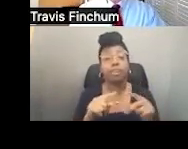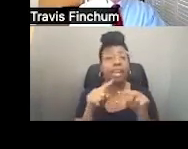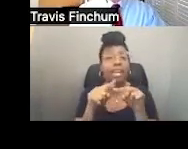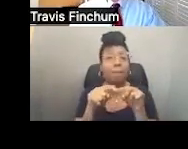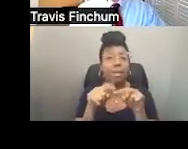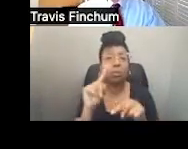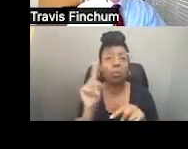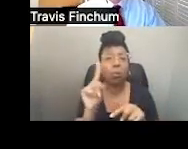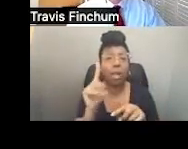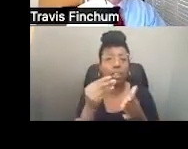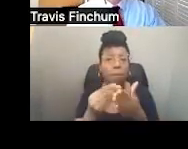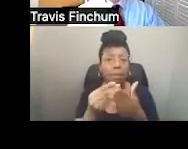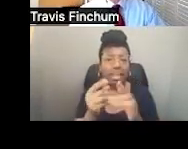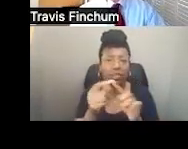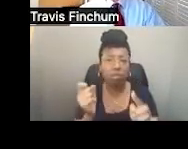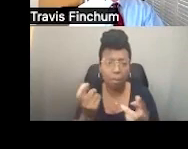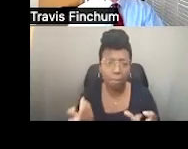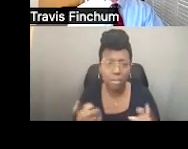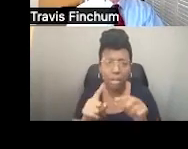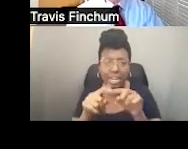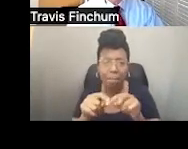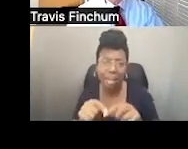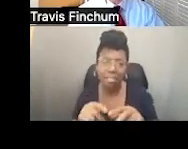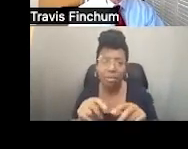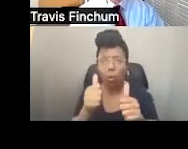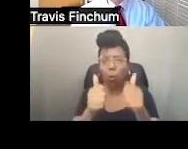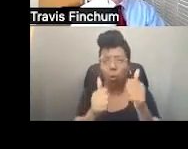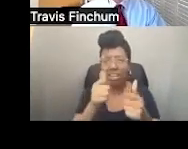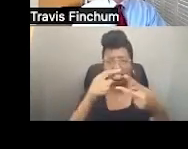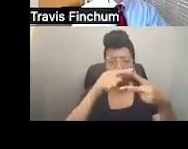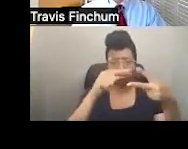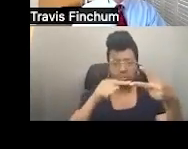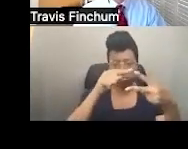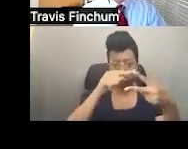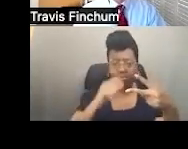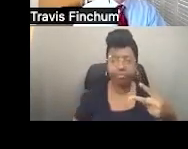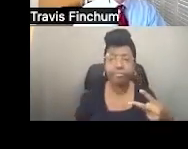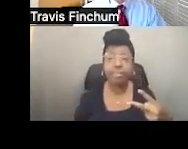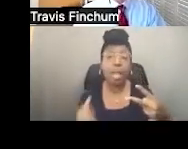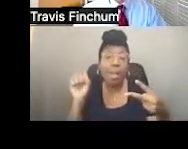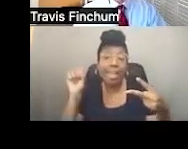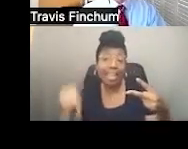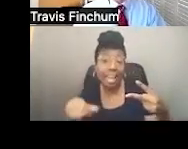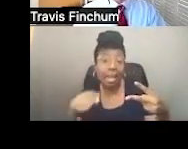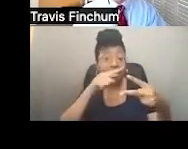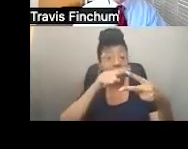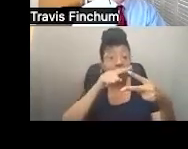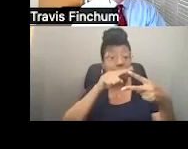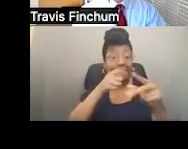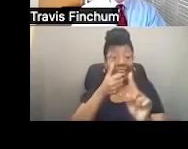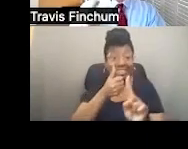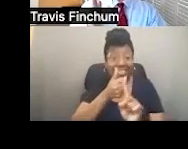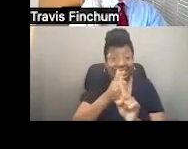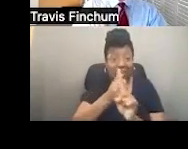funds. Where did the money come from that's going into this trust? It's either going to be a self-settled